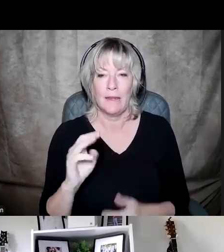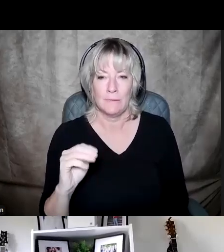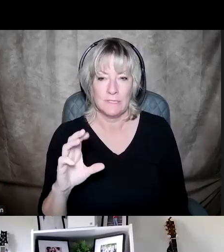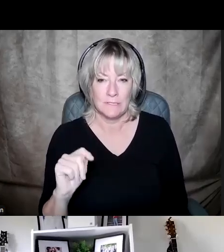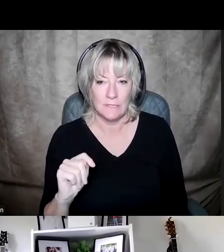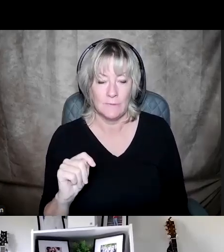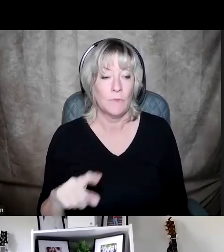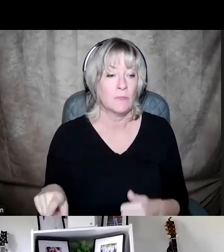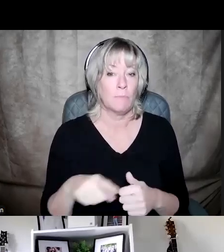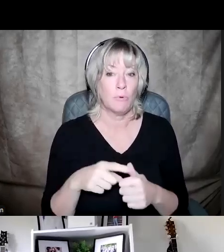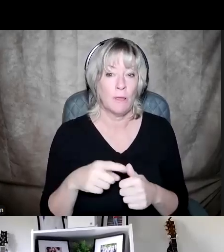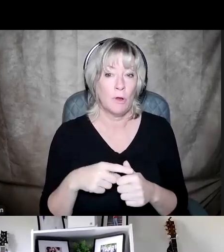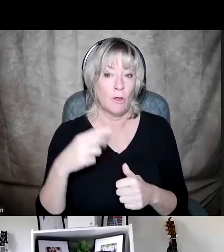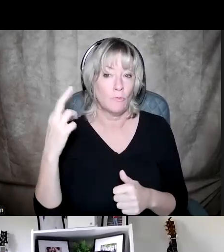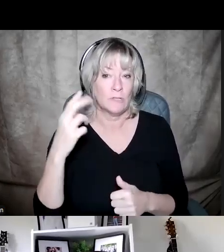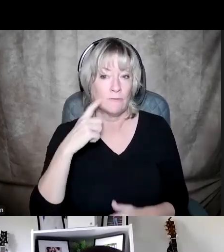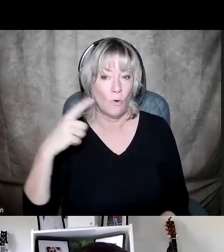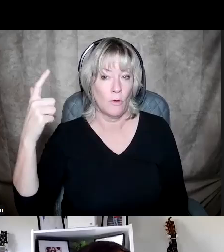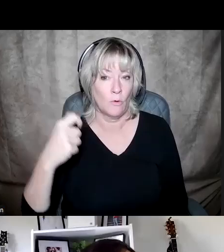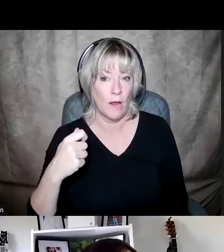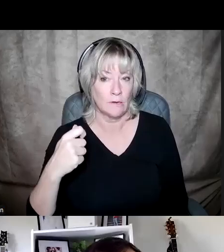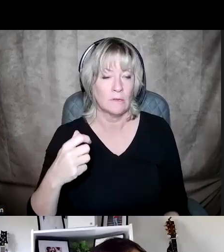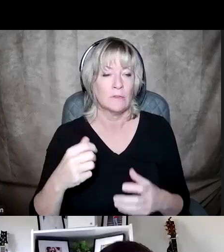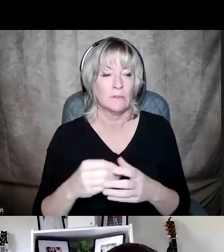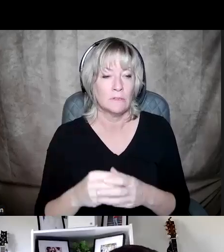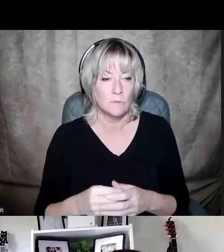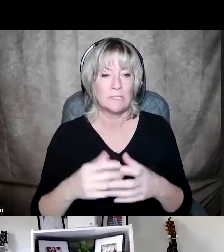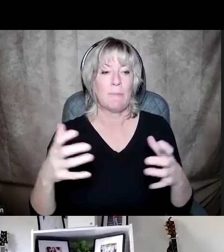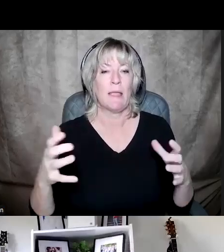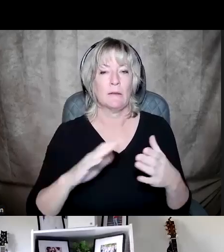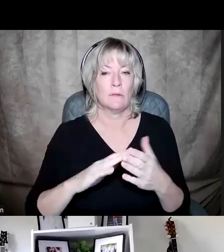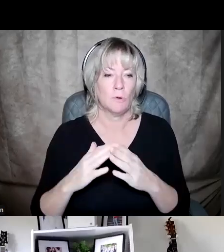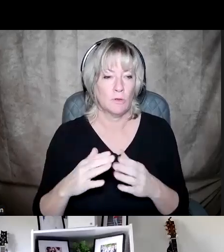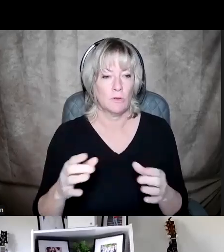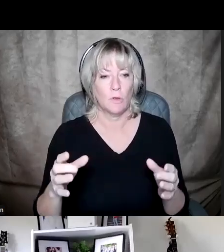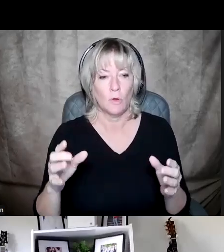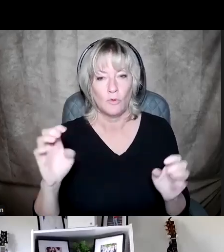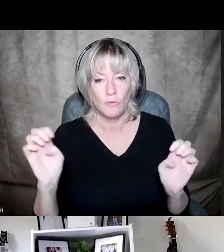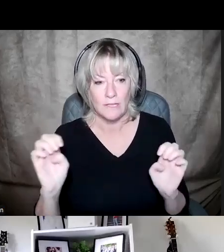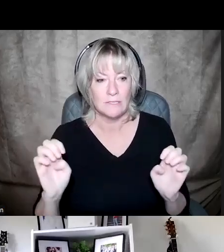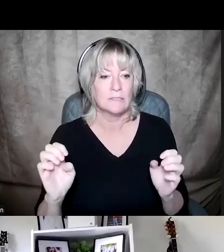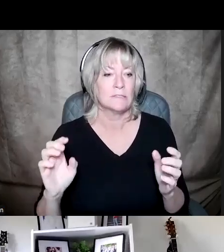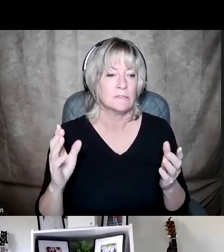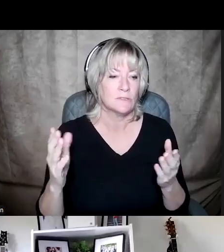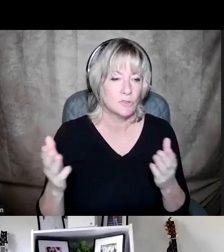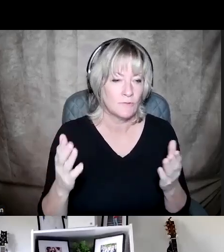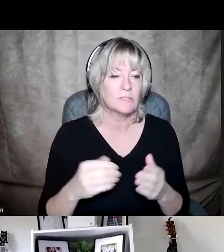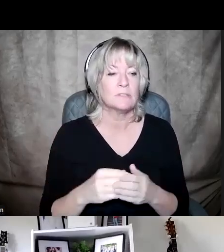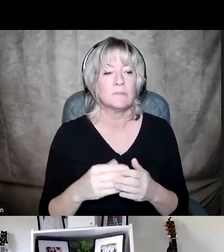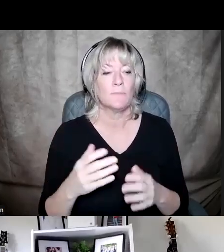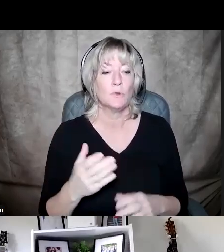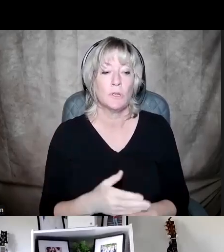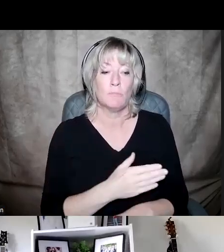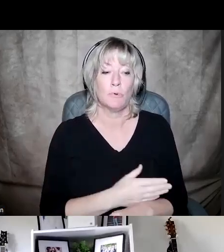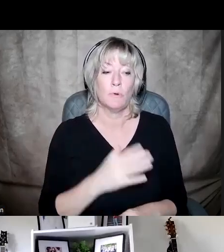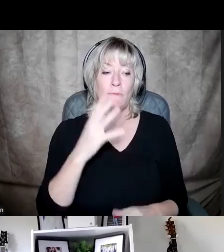primary aims of these grants are to expand community crisis service availability, to improve client experience, support